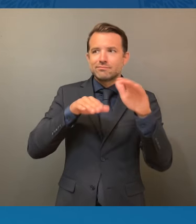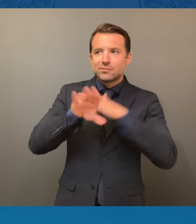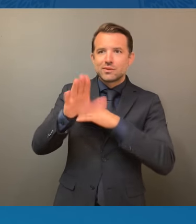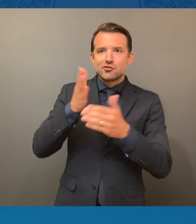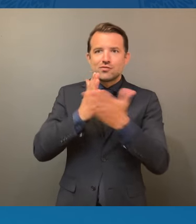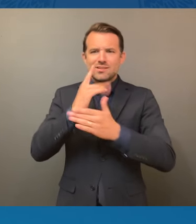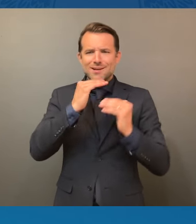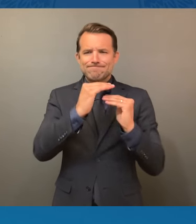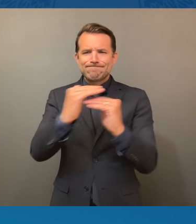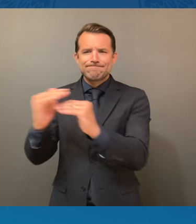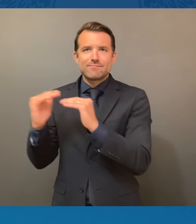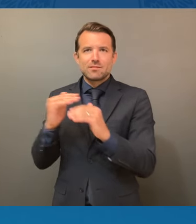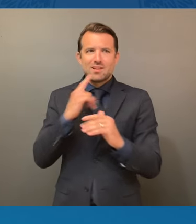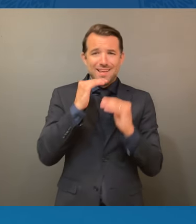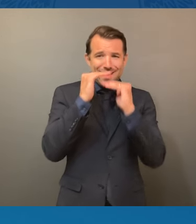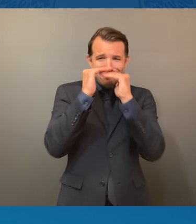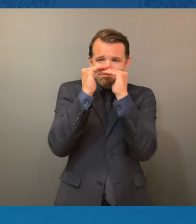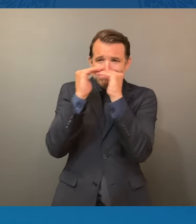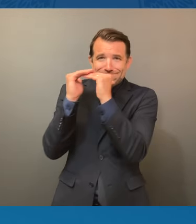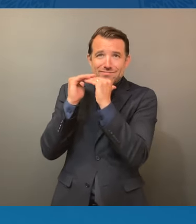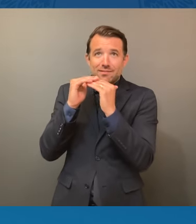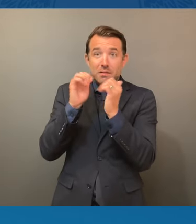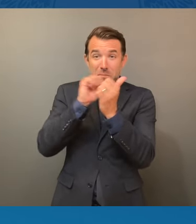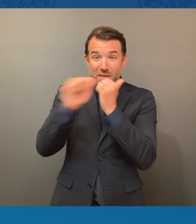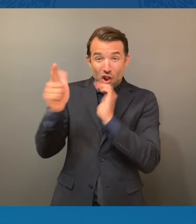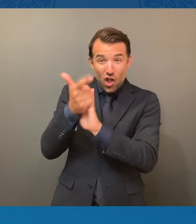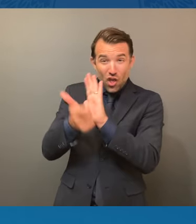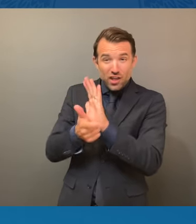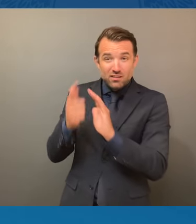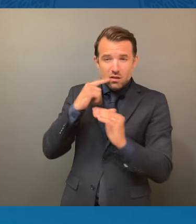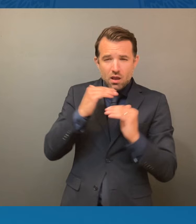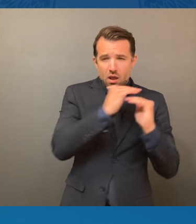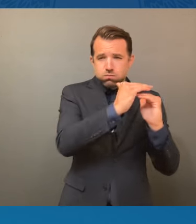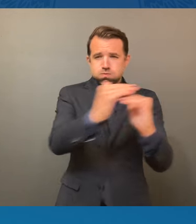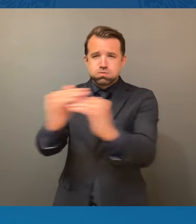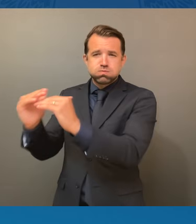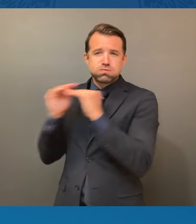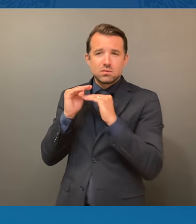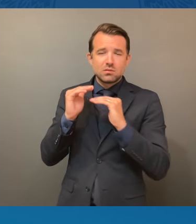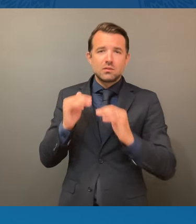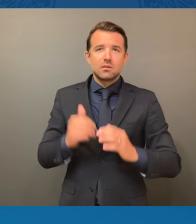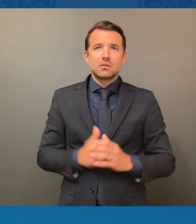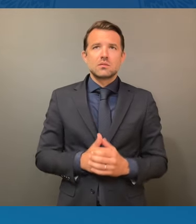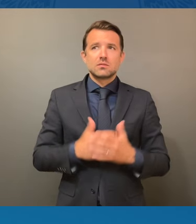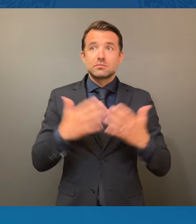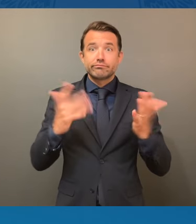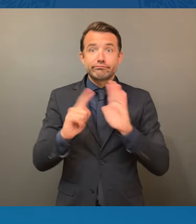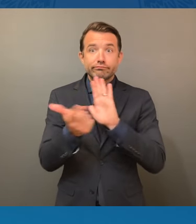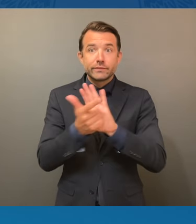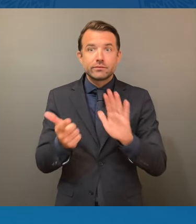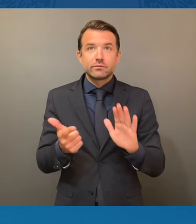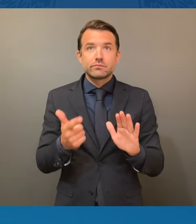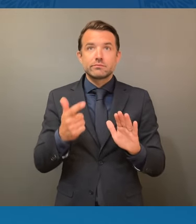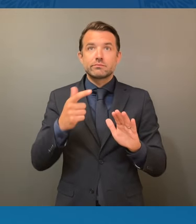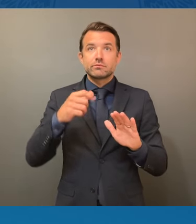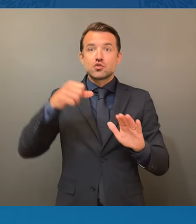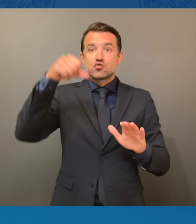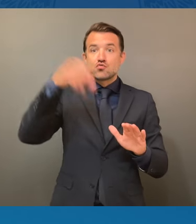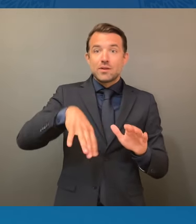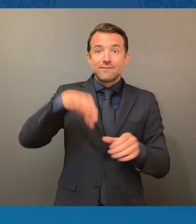Laws, they're passing laws, the same people. Laws that ban drop boxes and restrict early